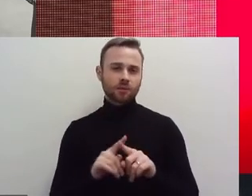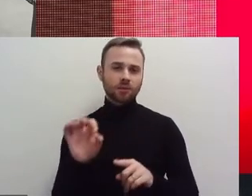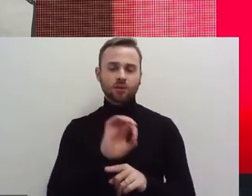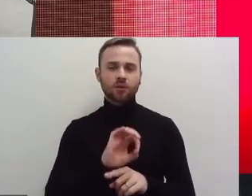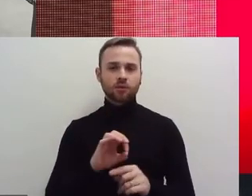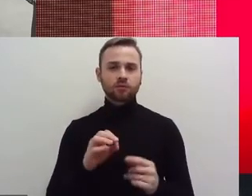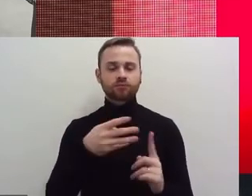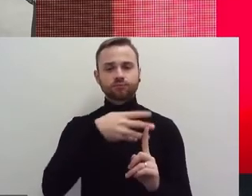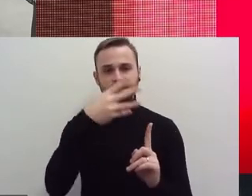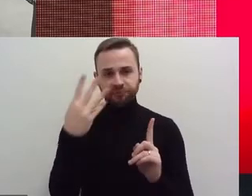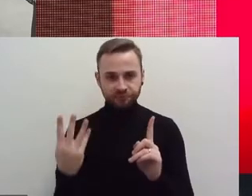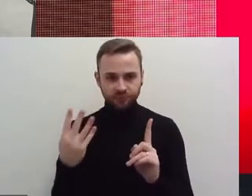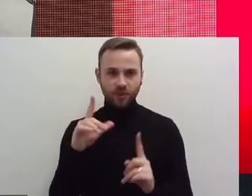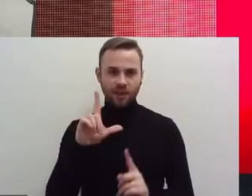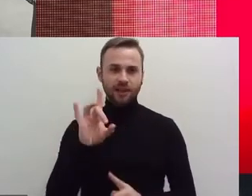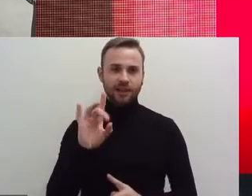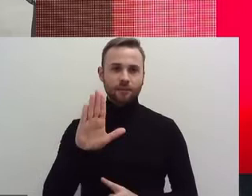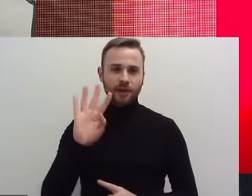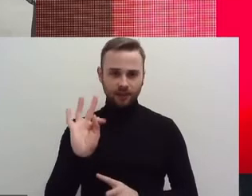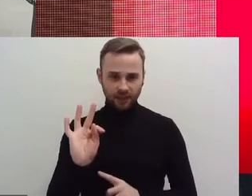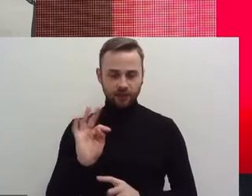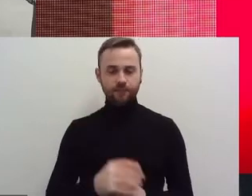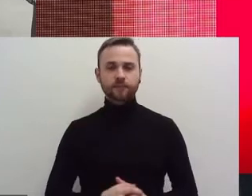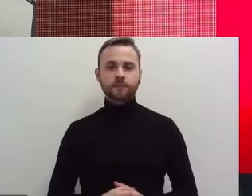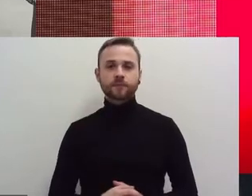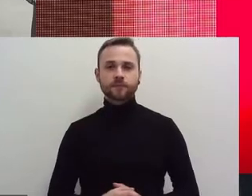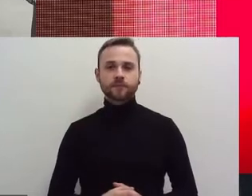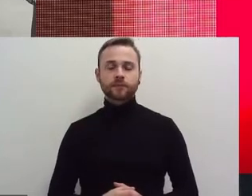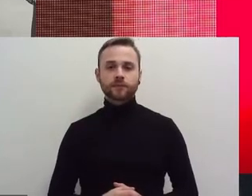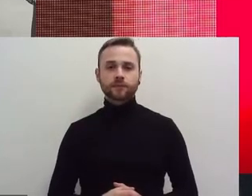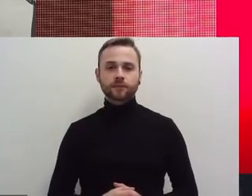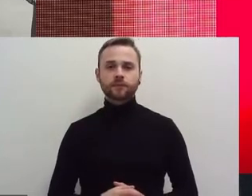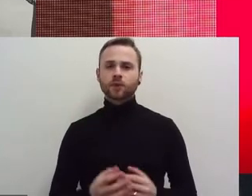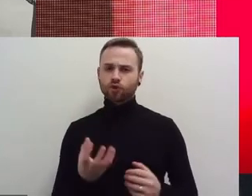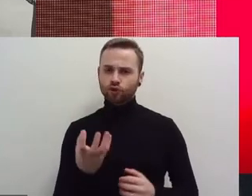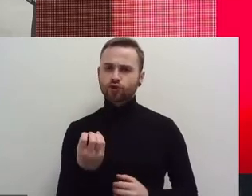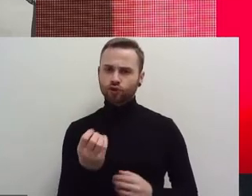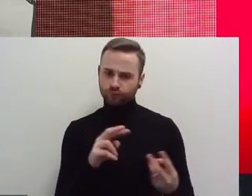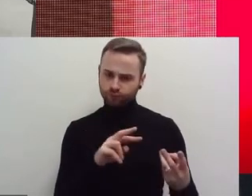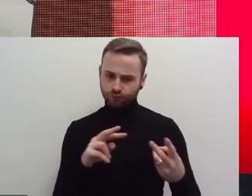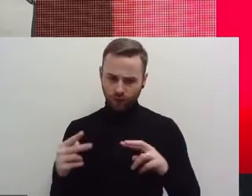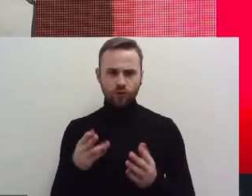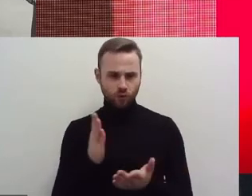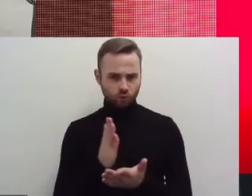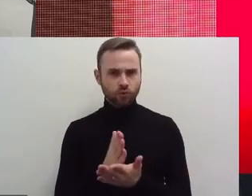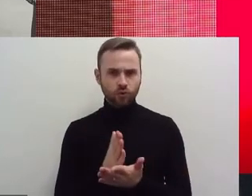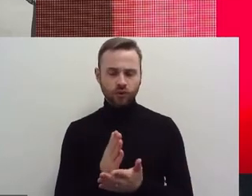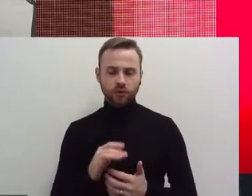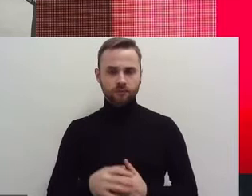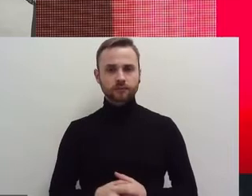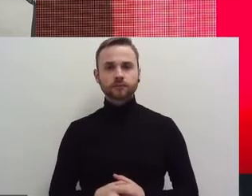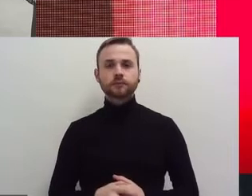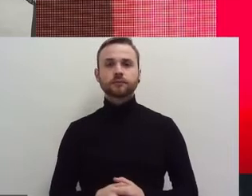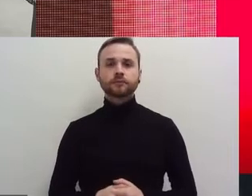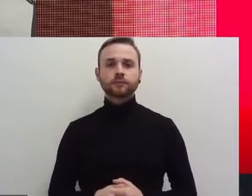something that needs to be done and needs to be changed, that we go and move from a,